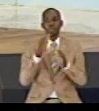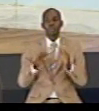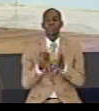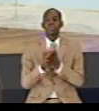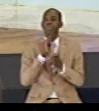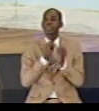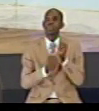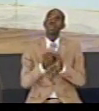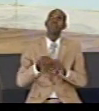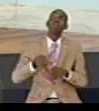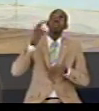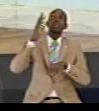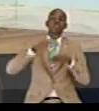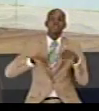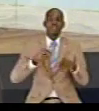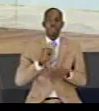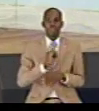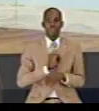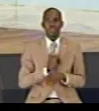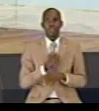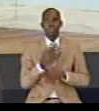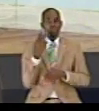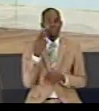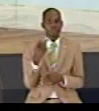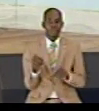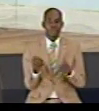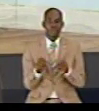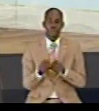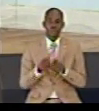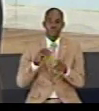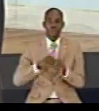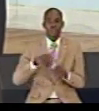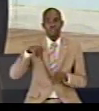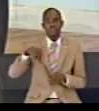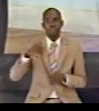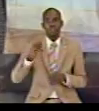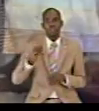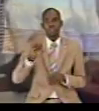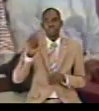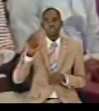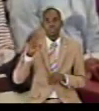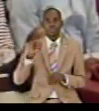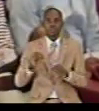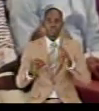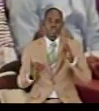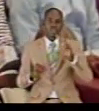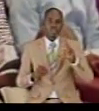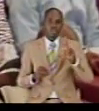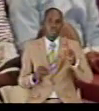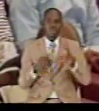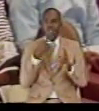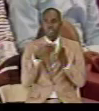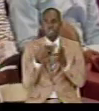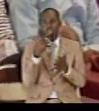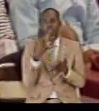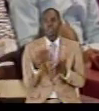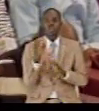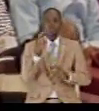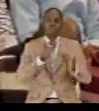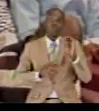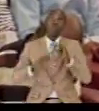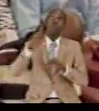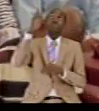than I. He follows that up in Psalm 63. It says in Psalm 63, O God, thou